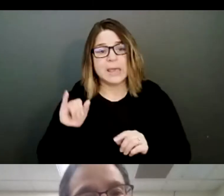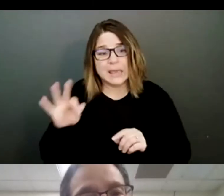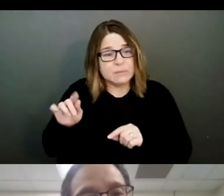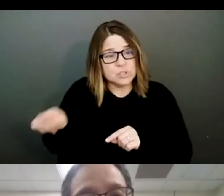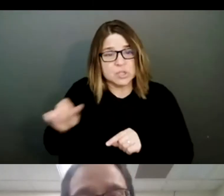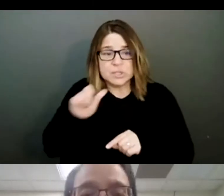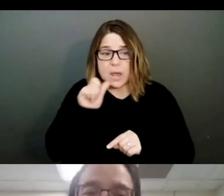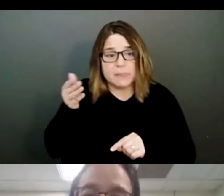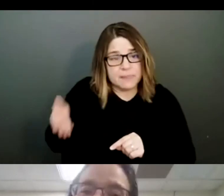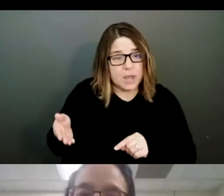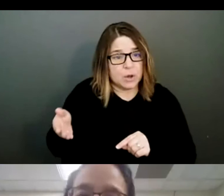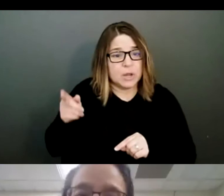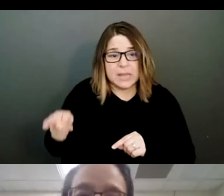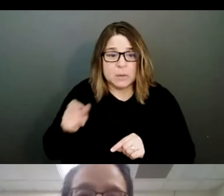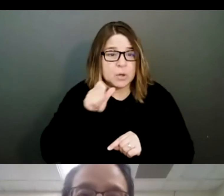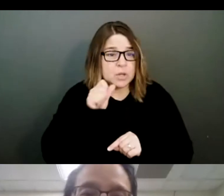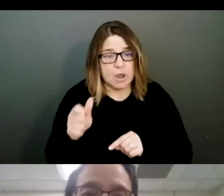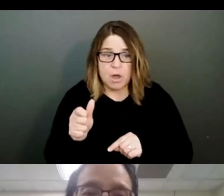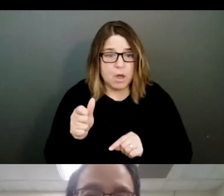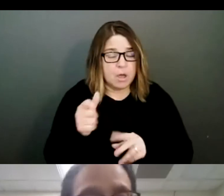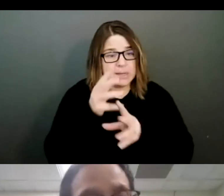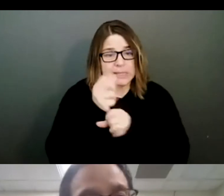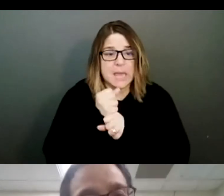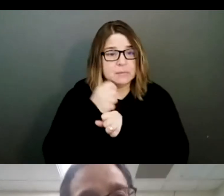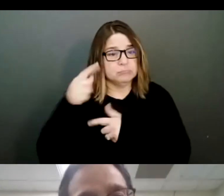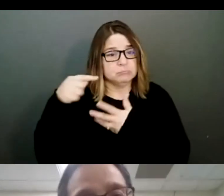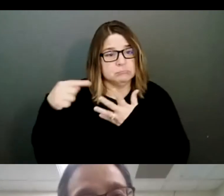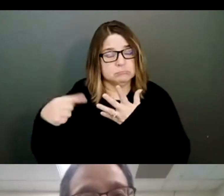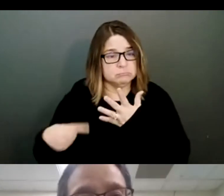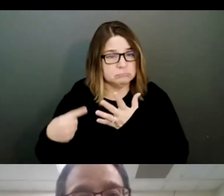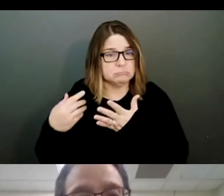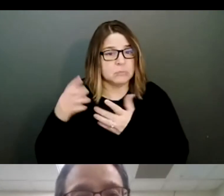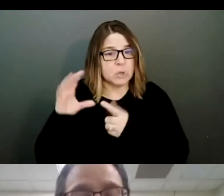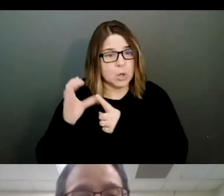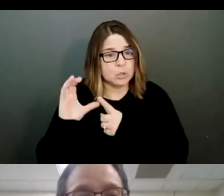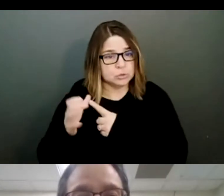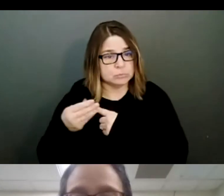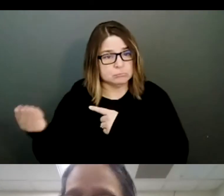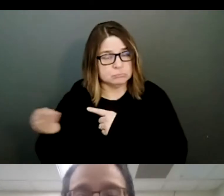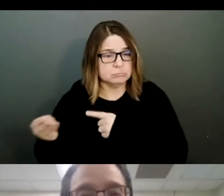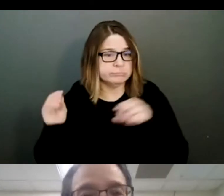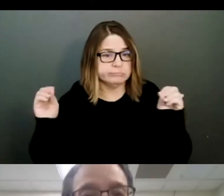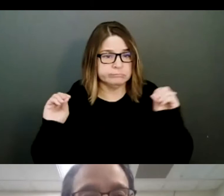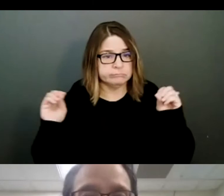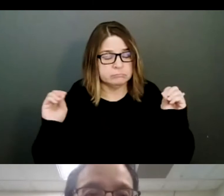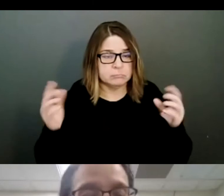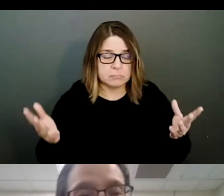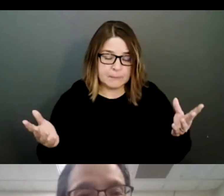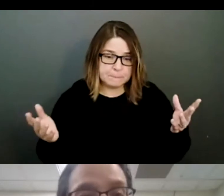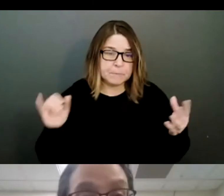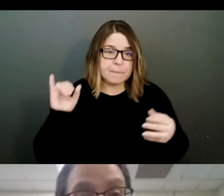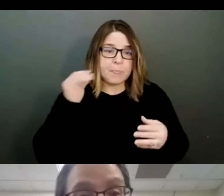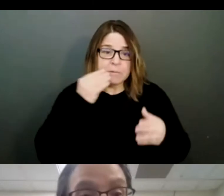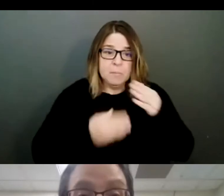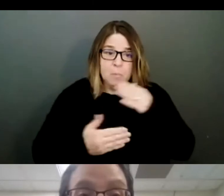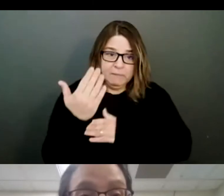there, he wouldn't get the things that he is getting, those little pieces of culture. So if for breakfast,